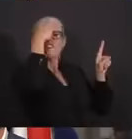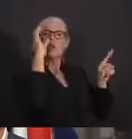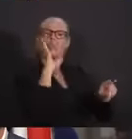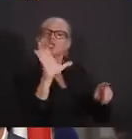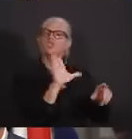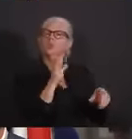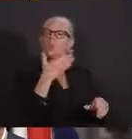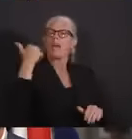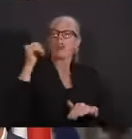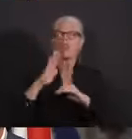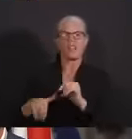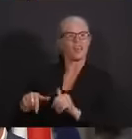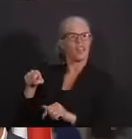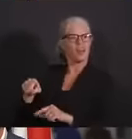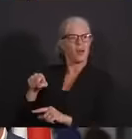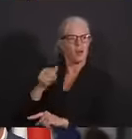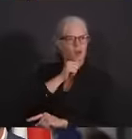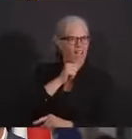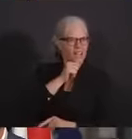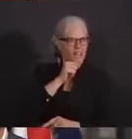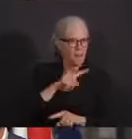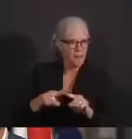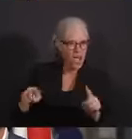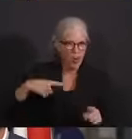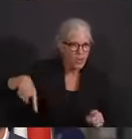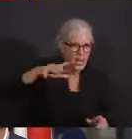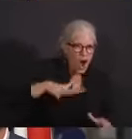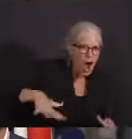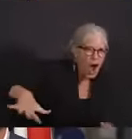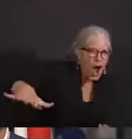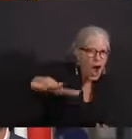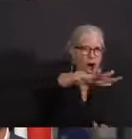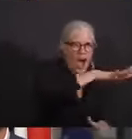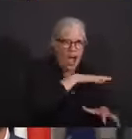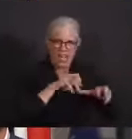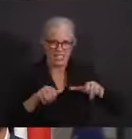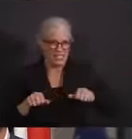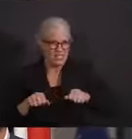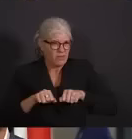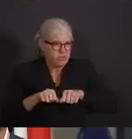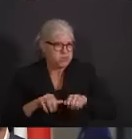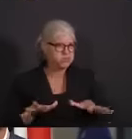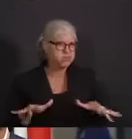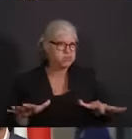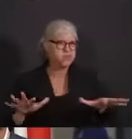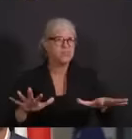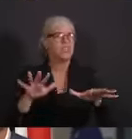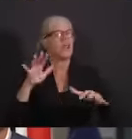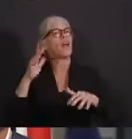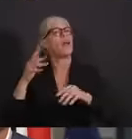private. But when we took all our trucks, they're all over the state doing all this stuff at the normal course of